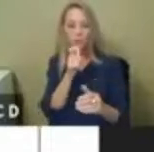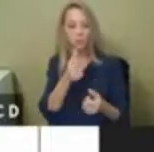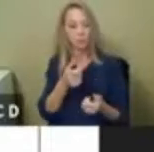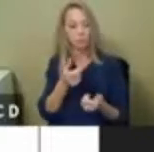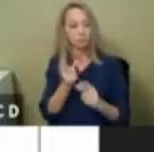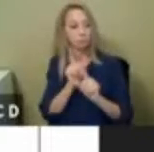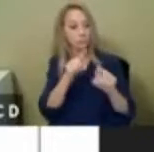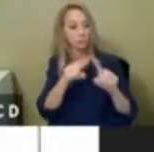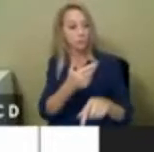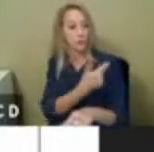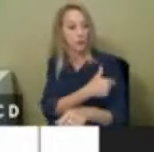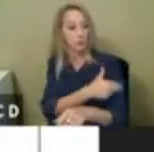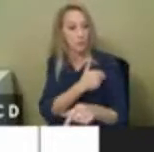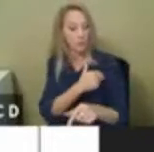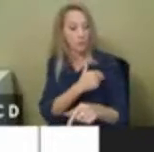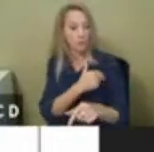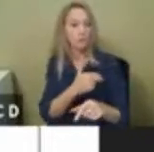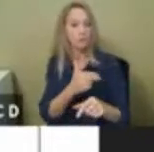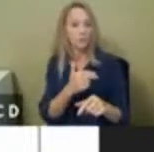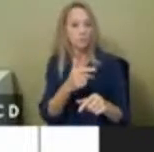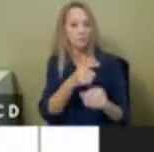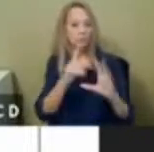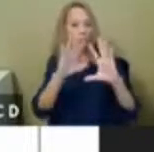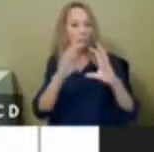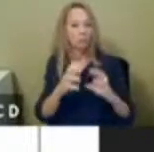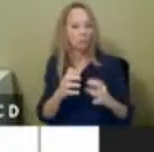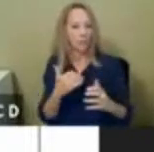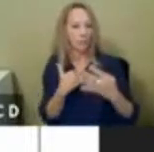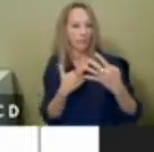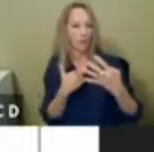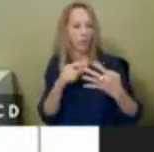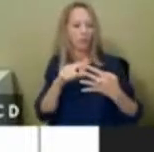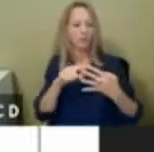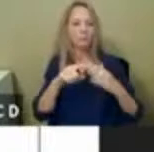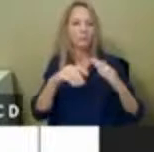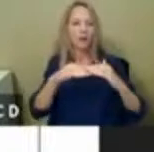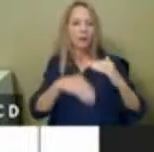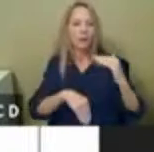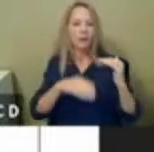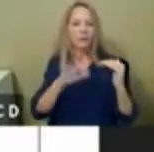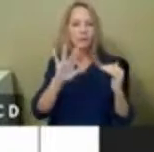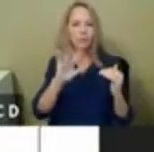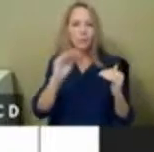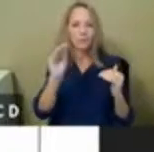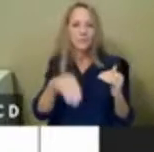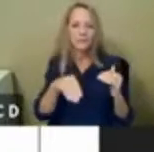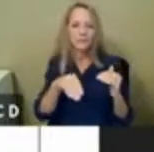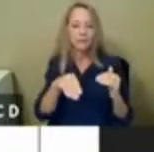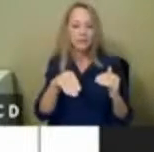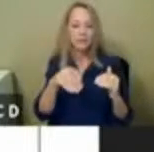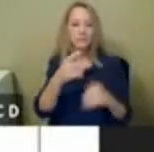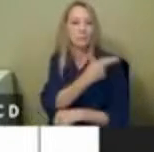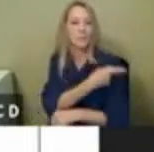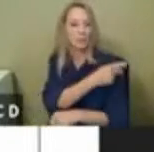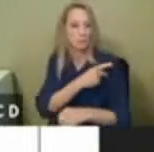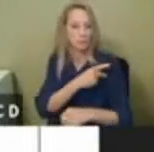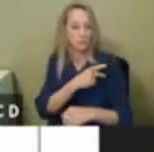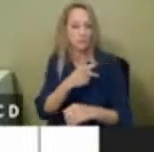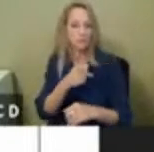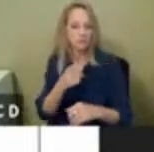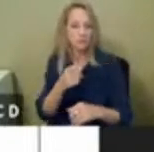they stratified hospitals in 4 categories: those that have less than 25% of their patients in counties with a mask